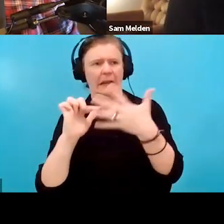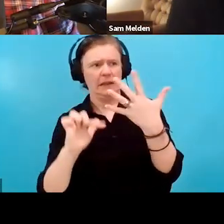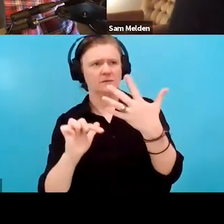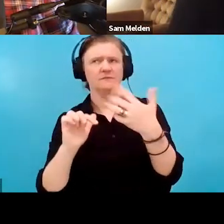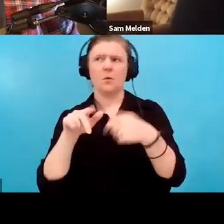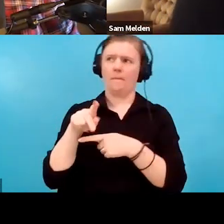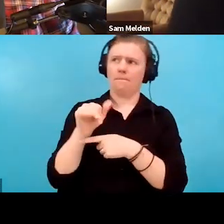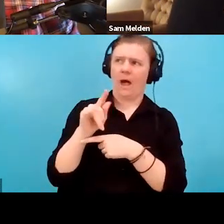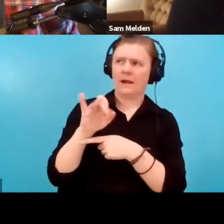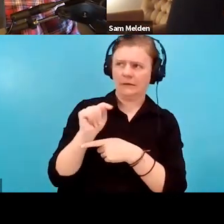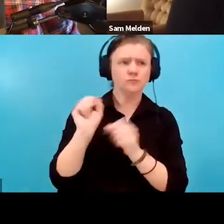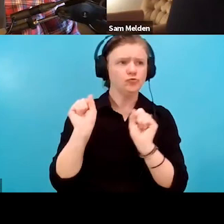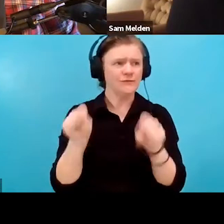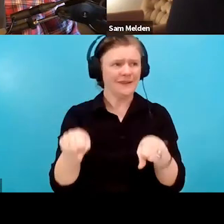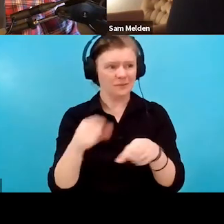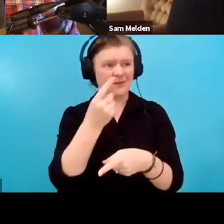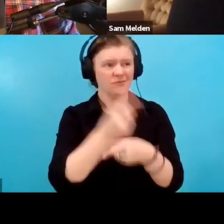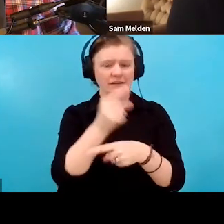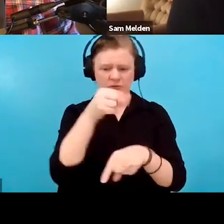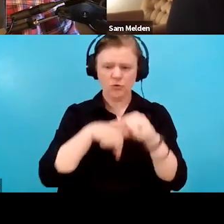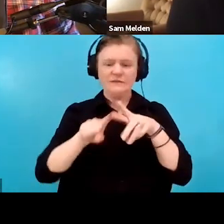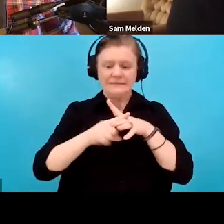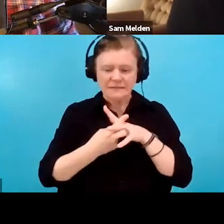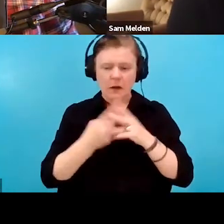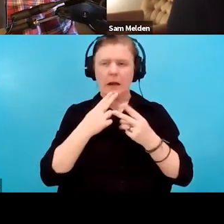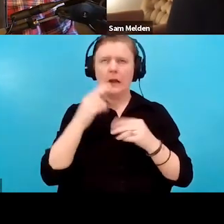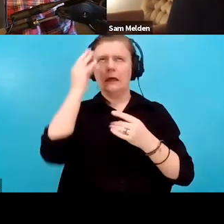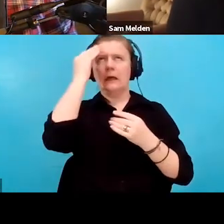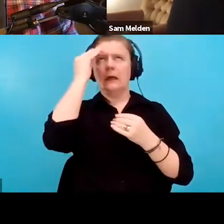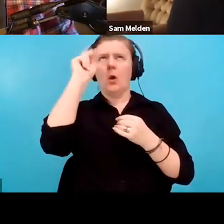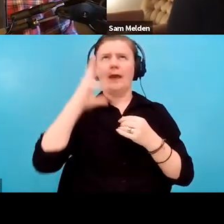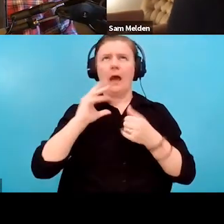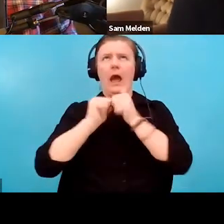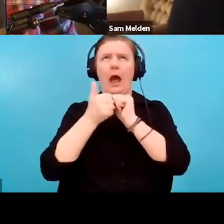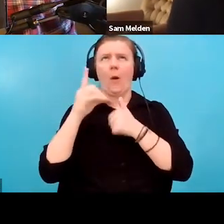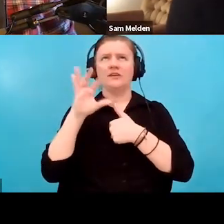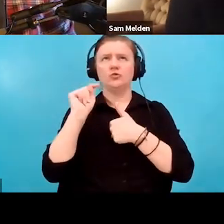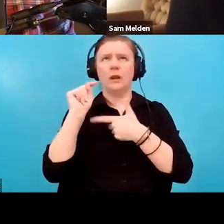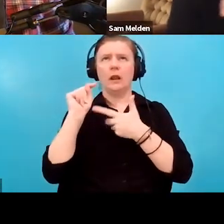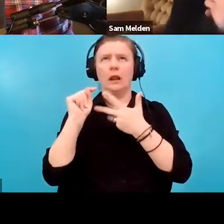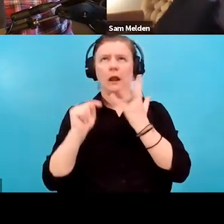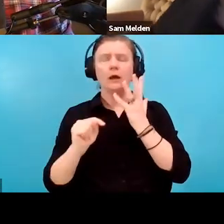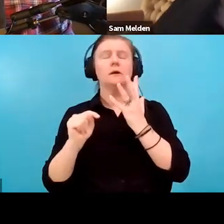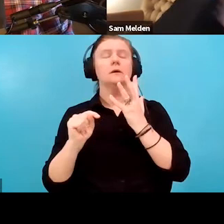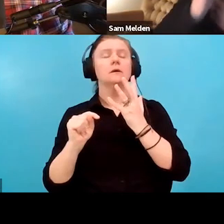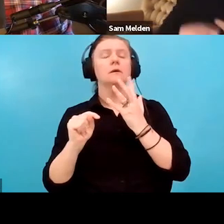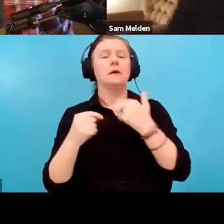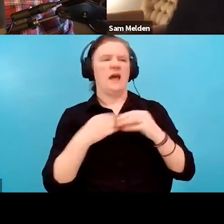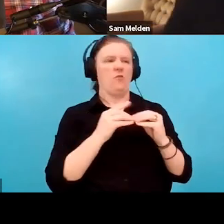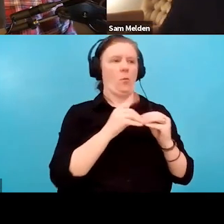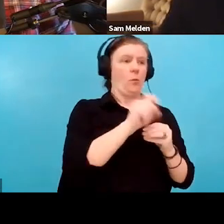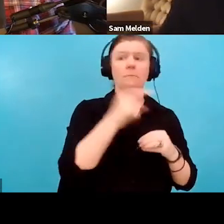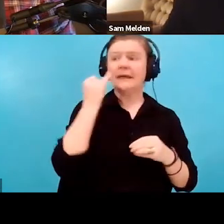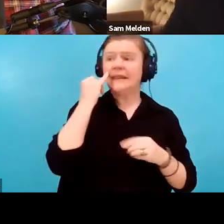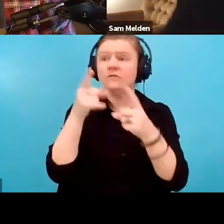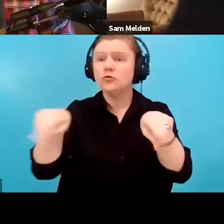creating. But it is certainly something that we have to be really thoughtful about. I have a question for you, but I want to remind everyone, if you have a